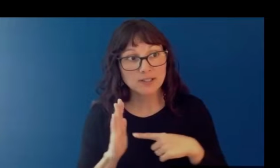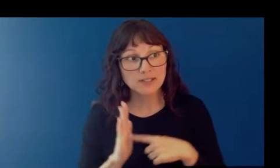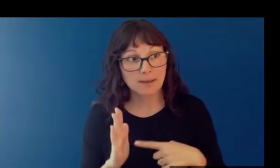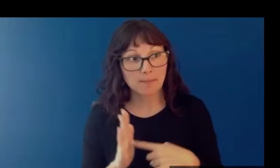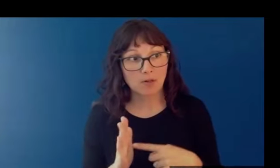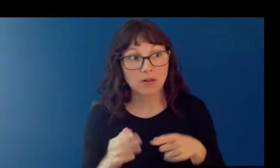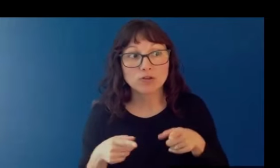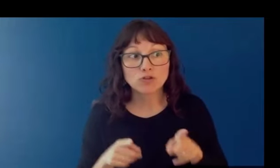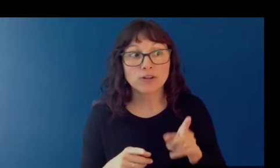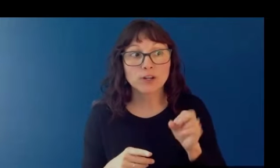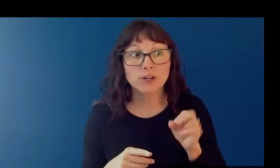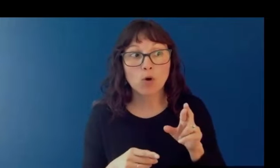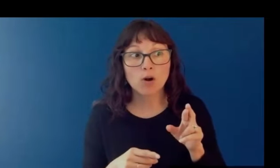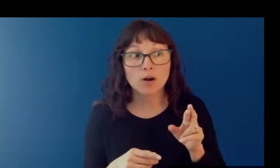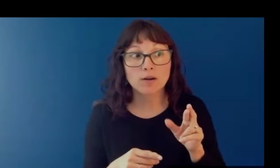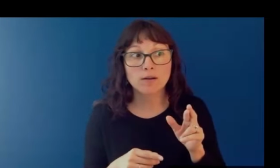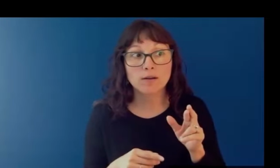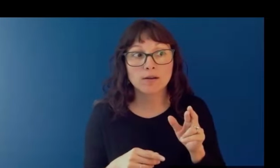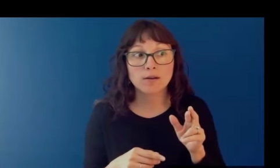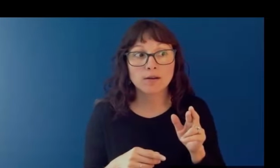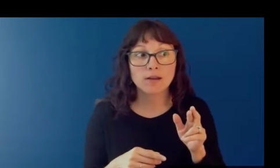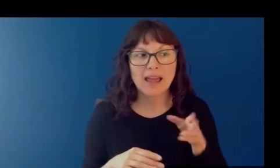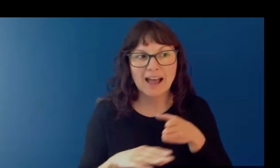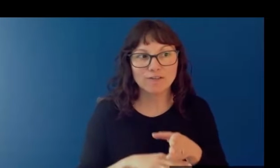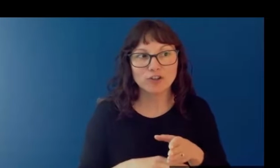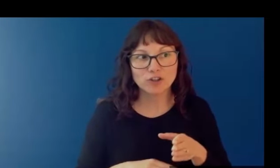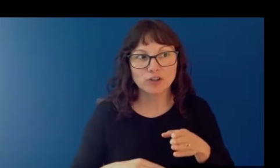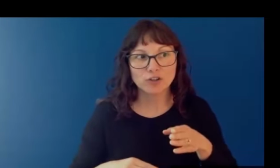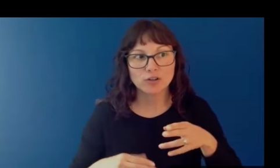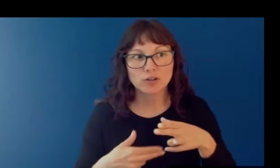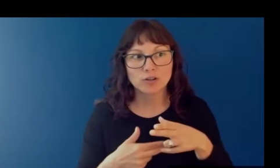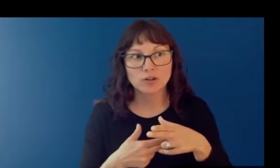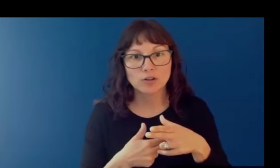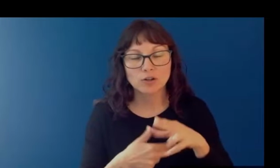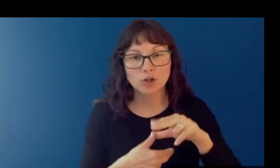Example, during or outside hurricane season?